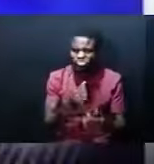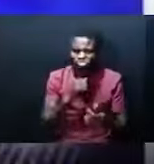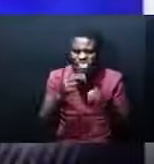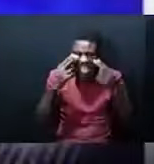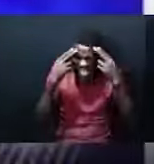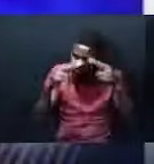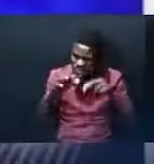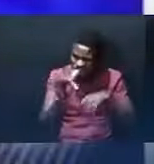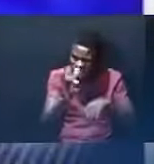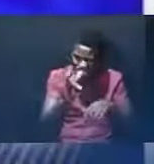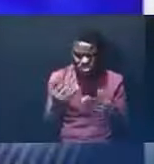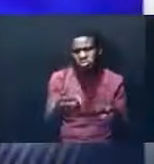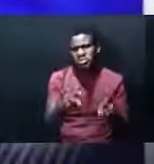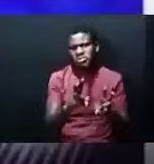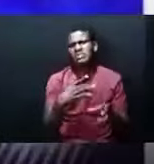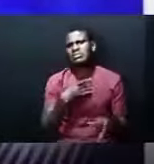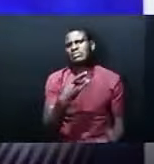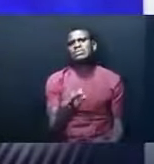Just some disagreement.